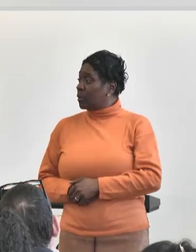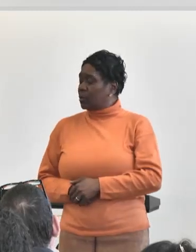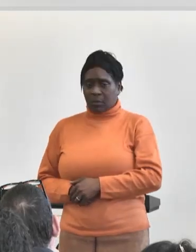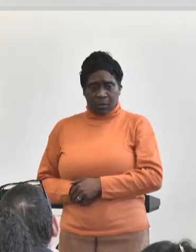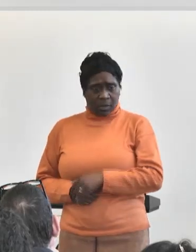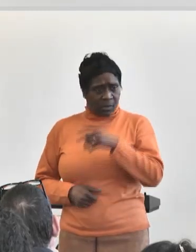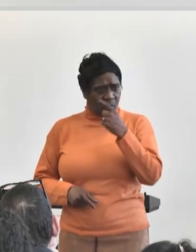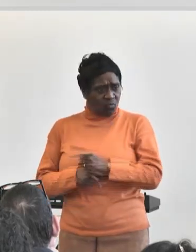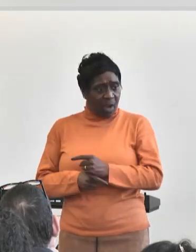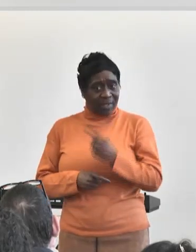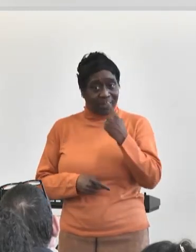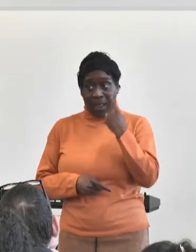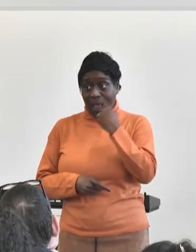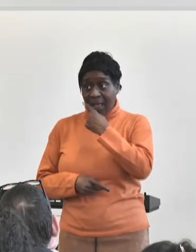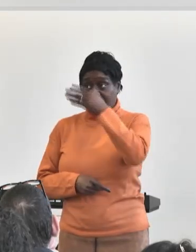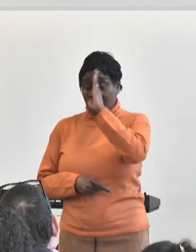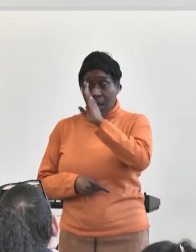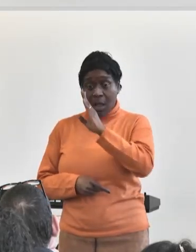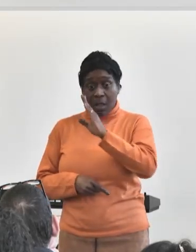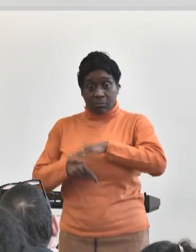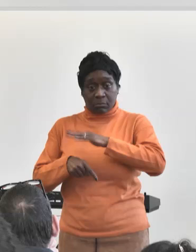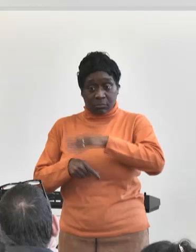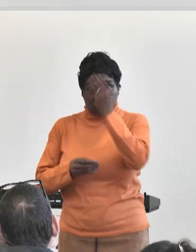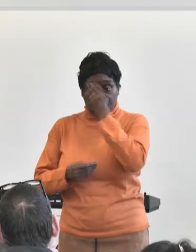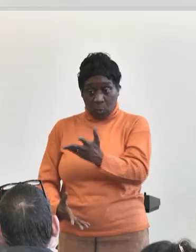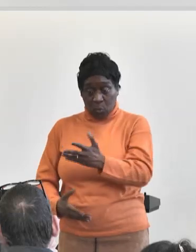whether it be right in the sight of God to hearken unto you